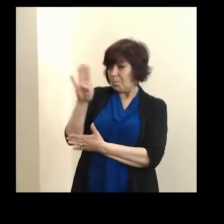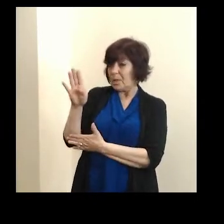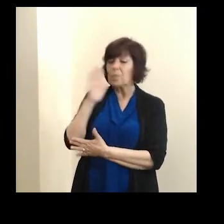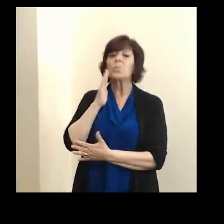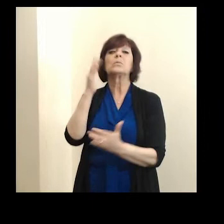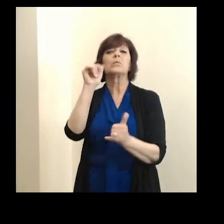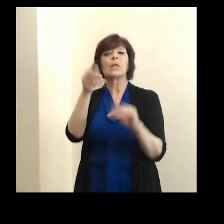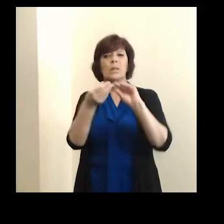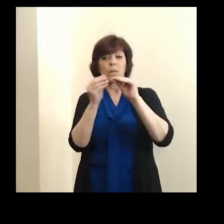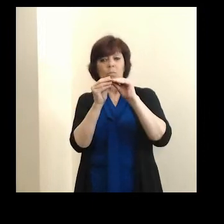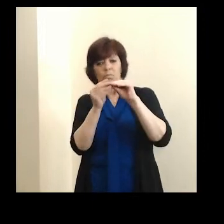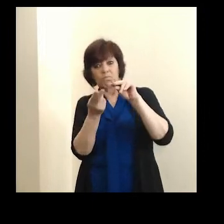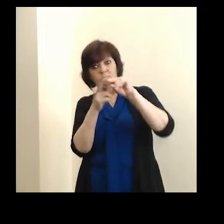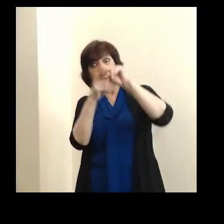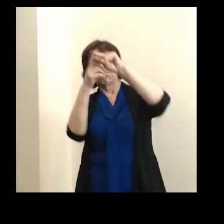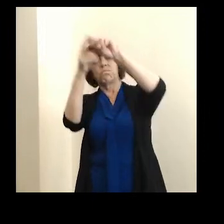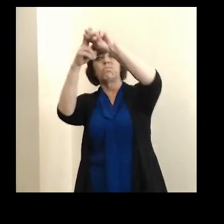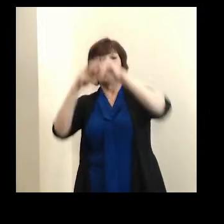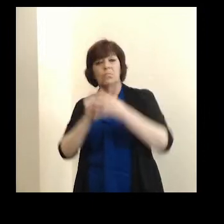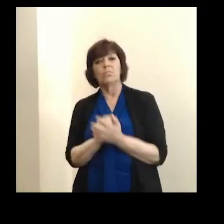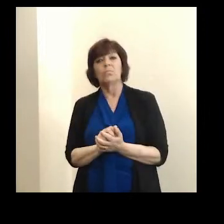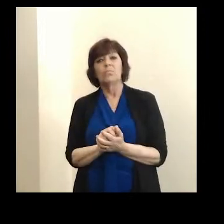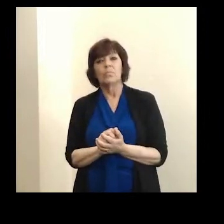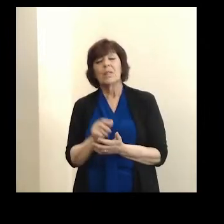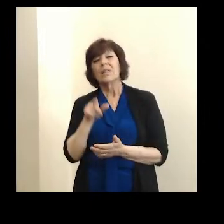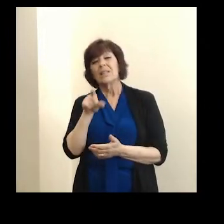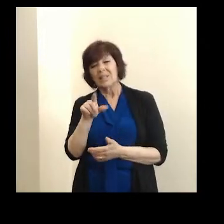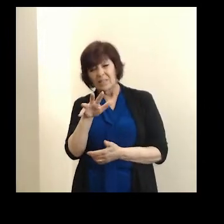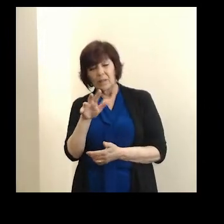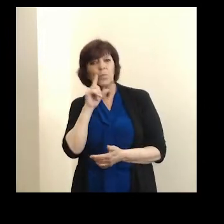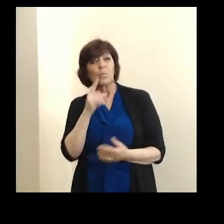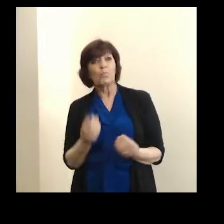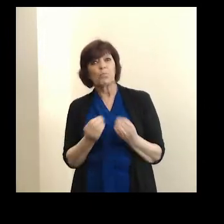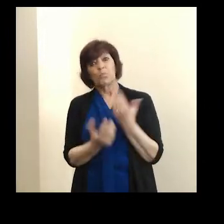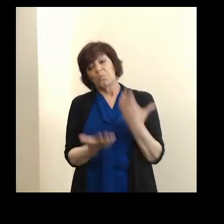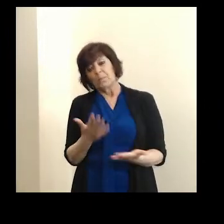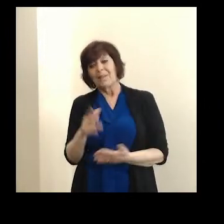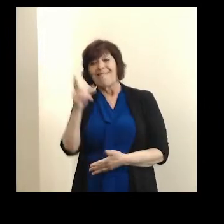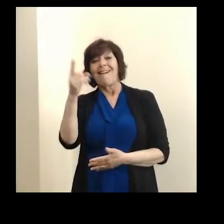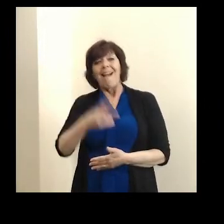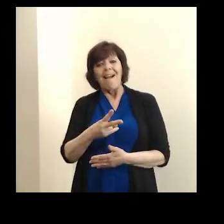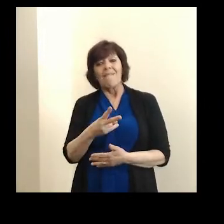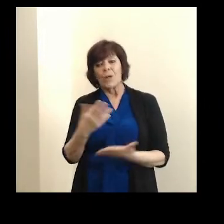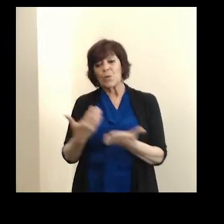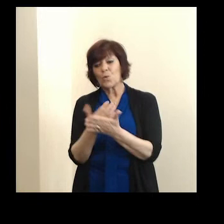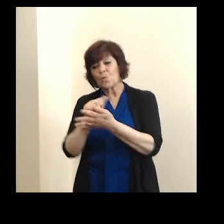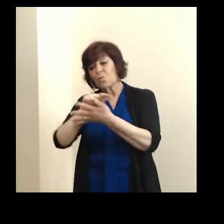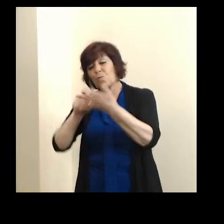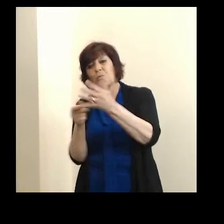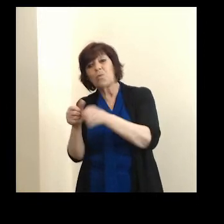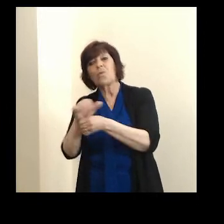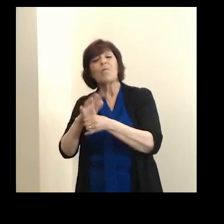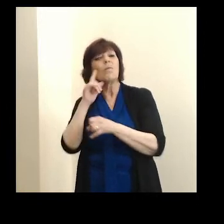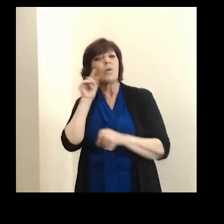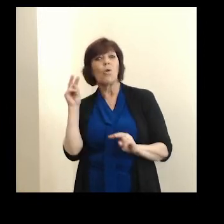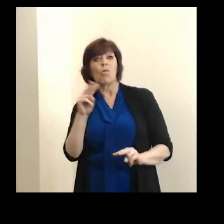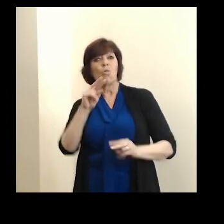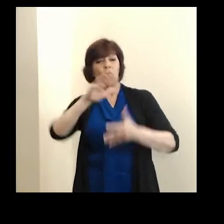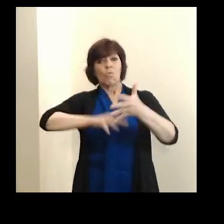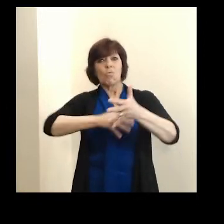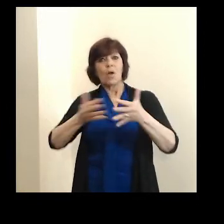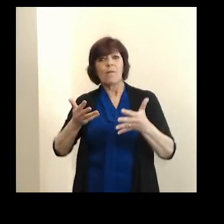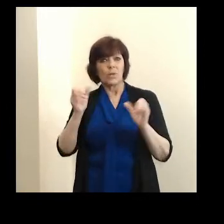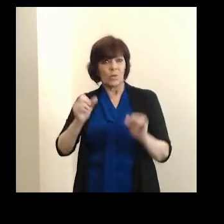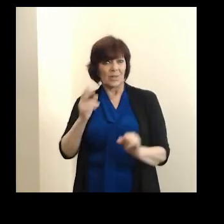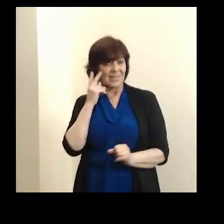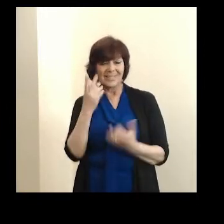percentage of variants to be even higher, such that it's 50% or more fairly soon. But all you got to do is look at that graph, and you can